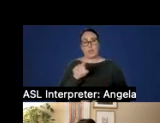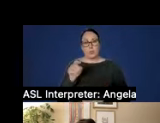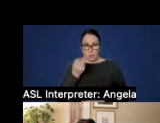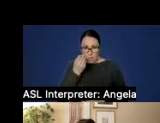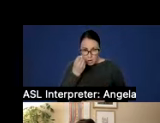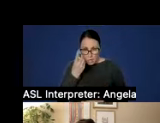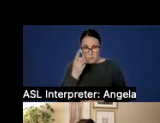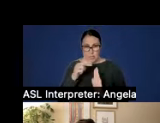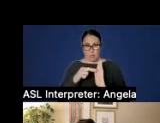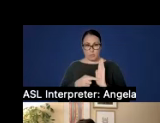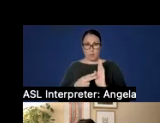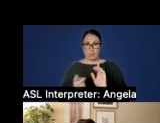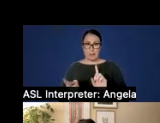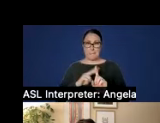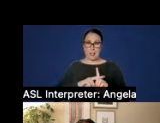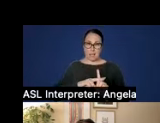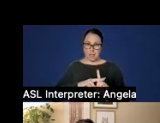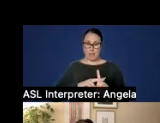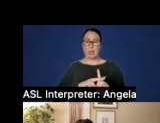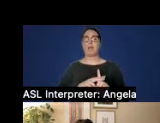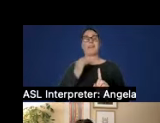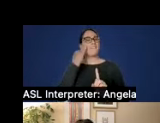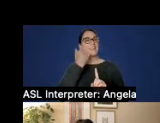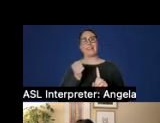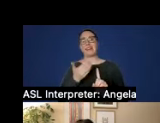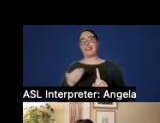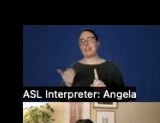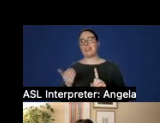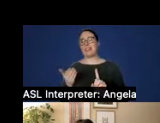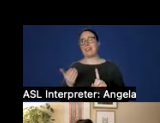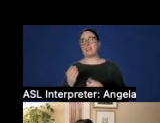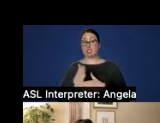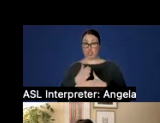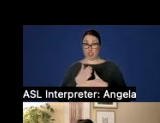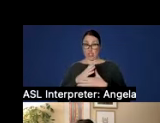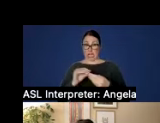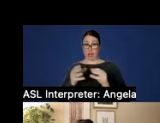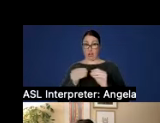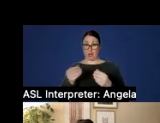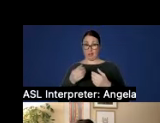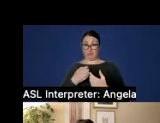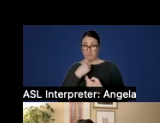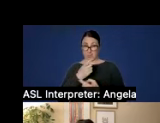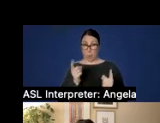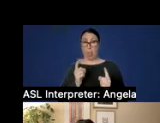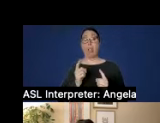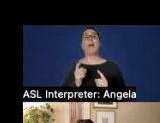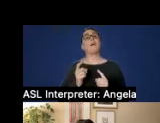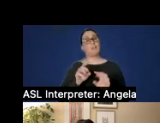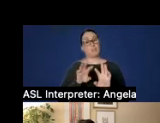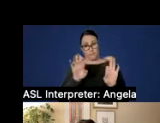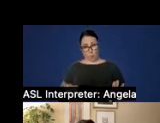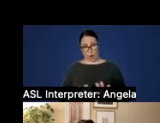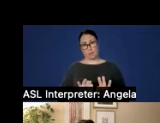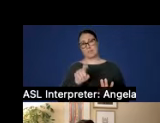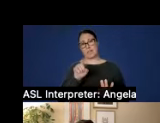apply. If anything is disclosed, if you have internal forms that are used to file that mandated report, and then to be able